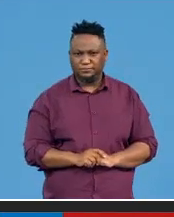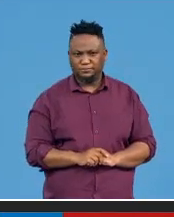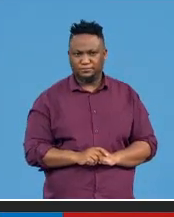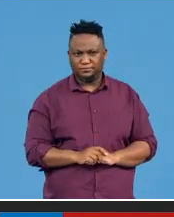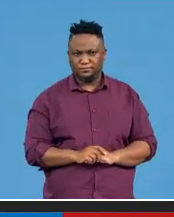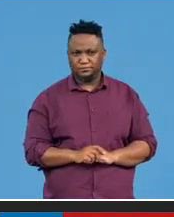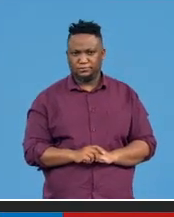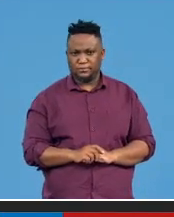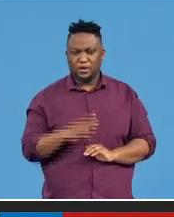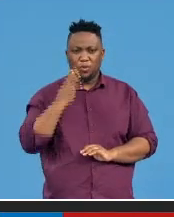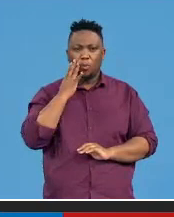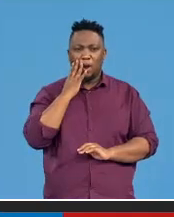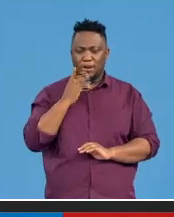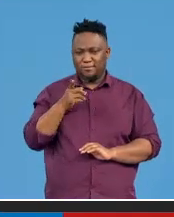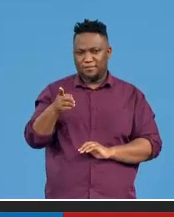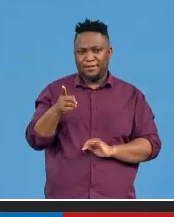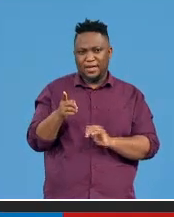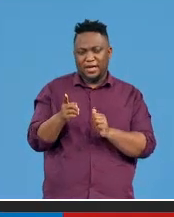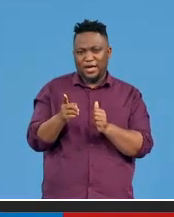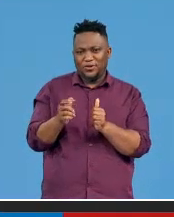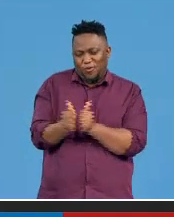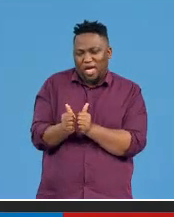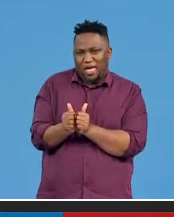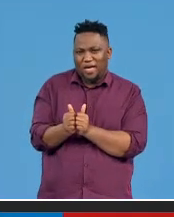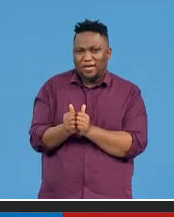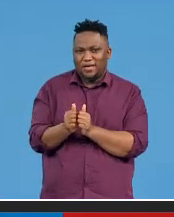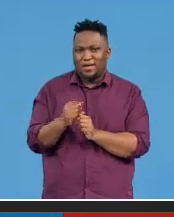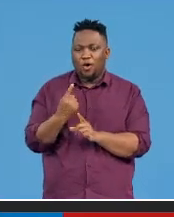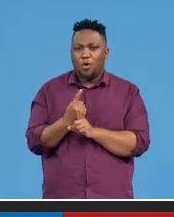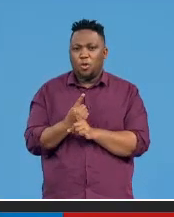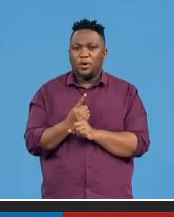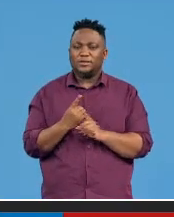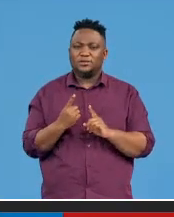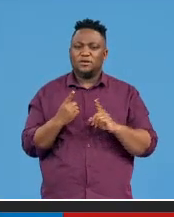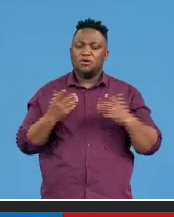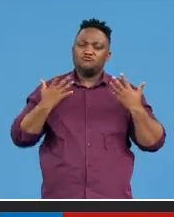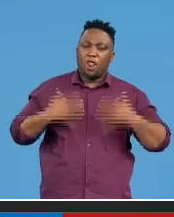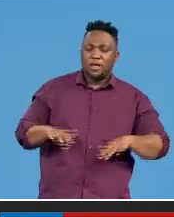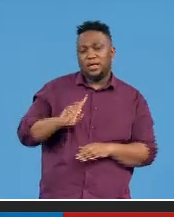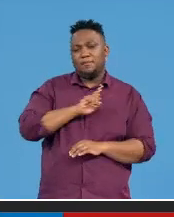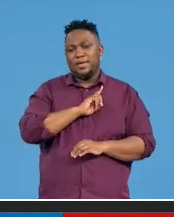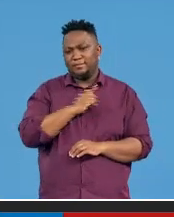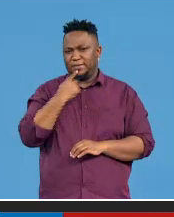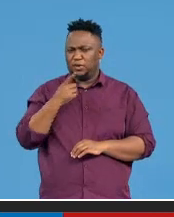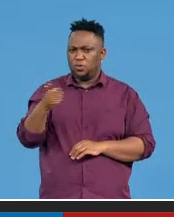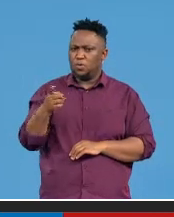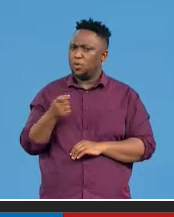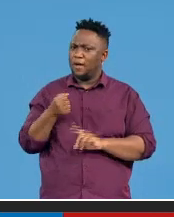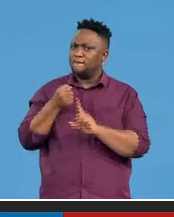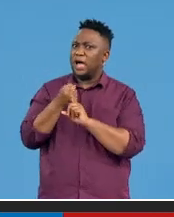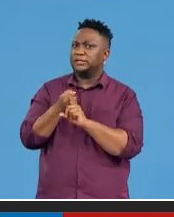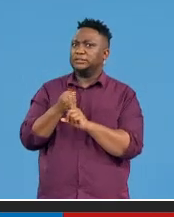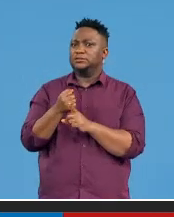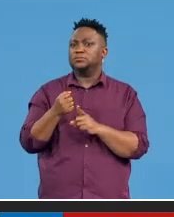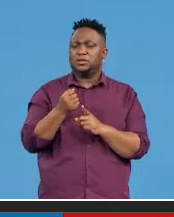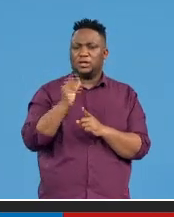When we're Comrade Jessie would really relax, and then sometimes I'll say to her, "Hey, Comrade Jessie, I see you're fighting with these